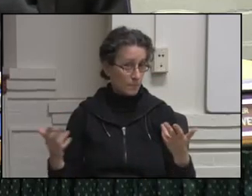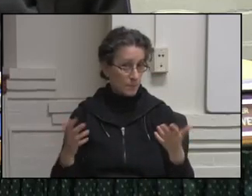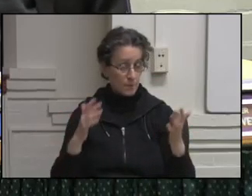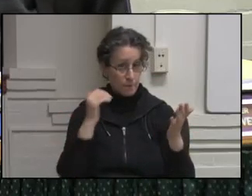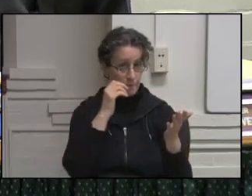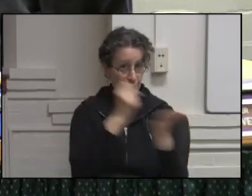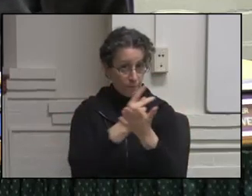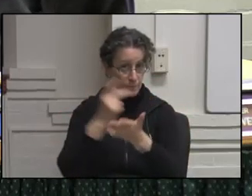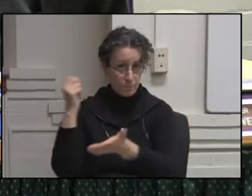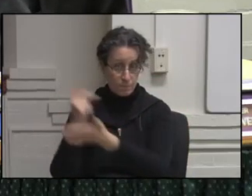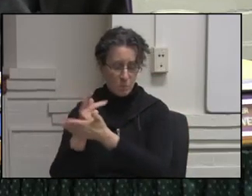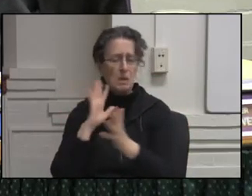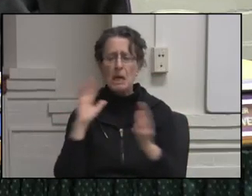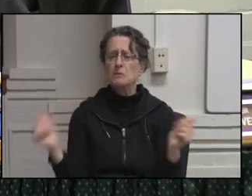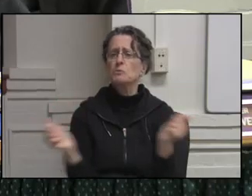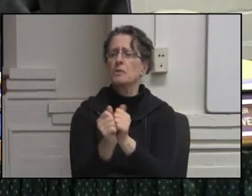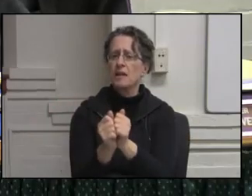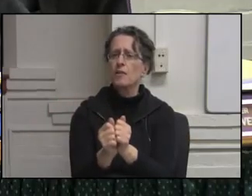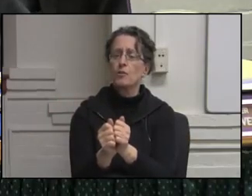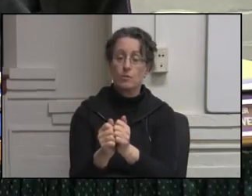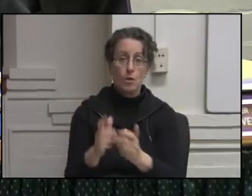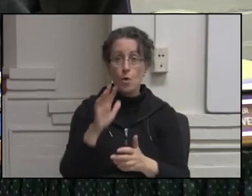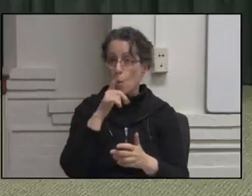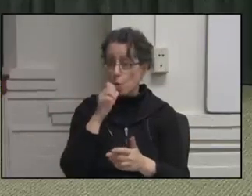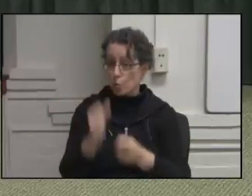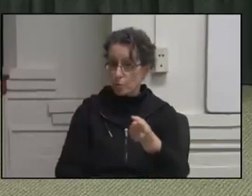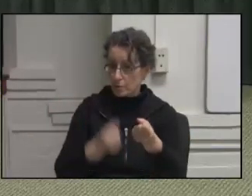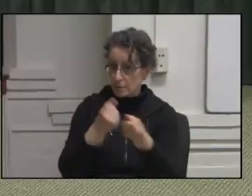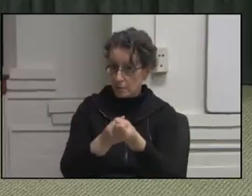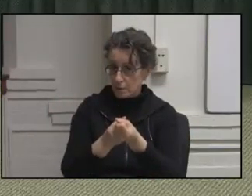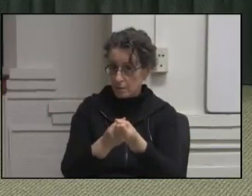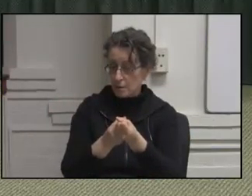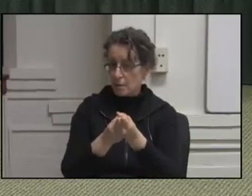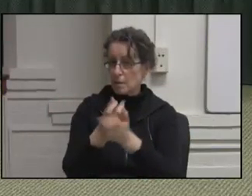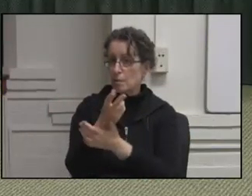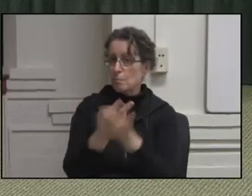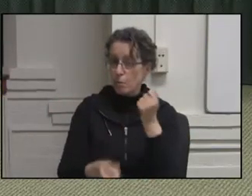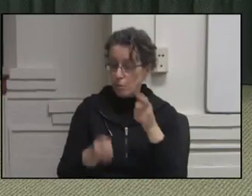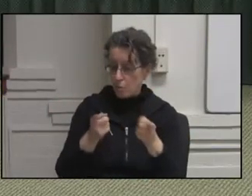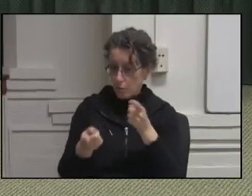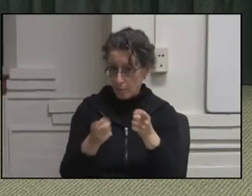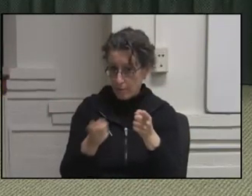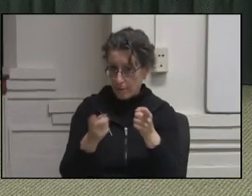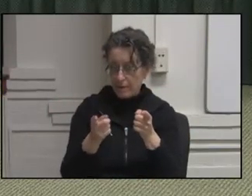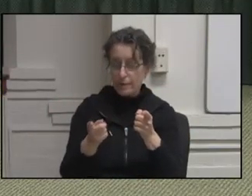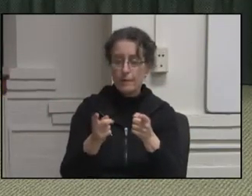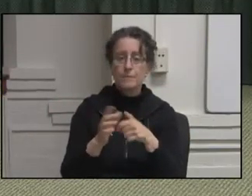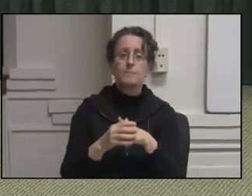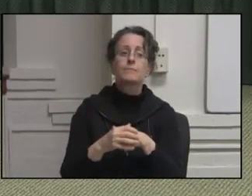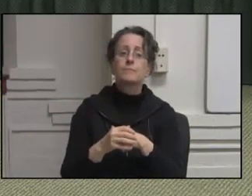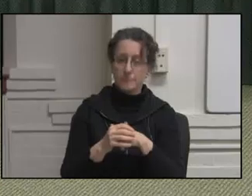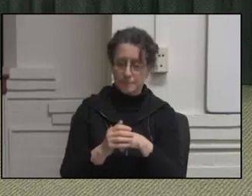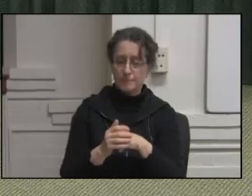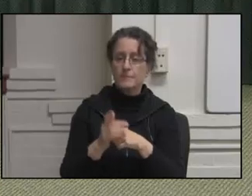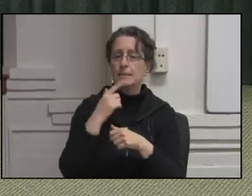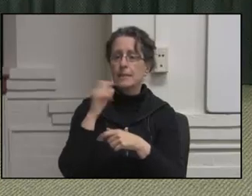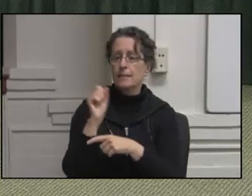You can vote on them together. We can vote on them together, okay. Bundled. All those in favor of the two